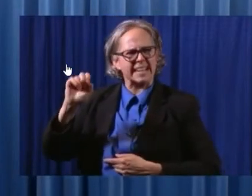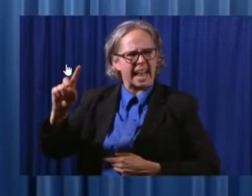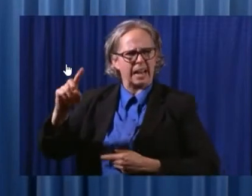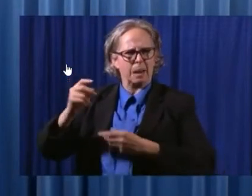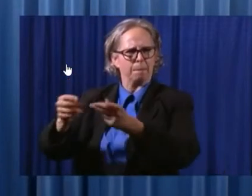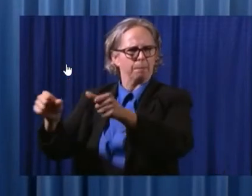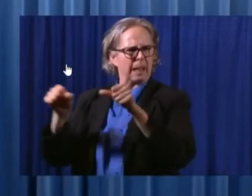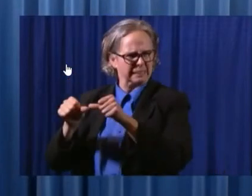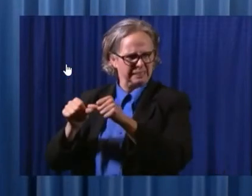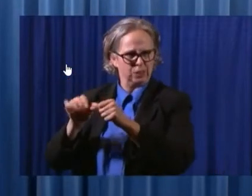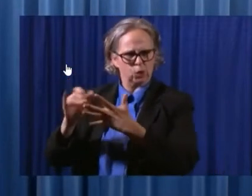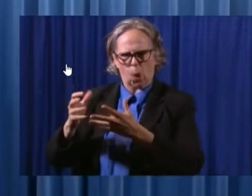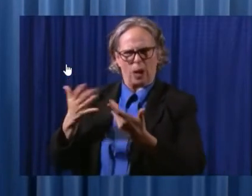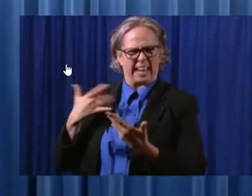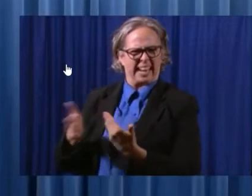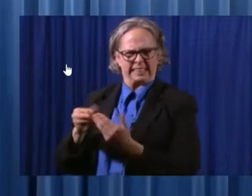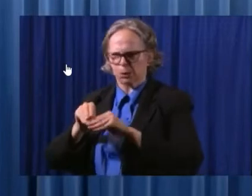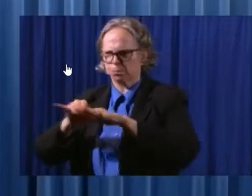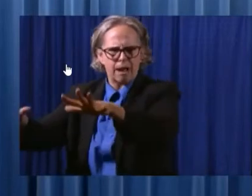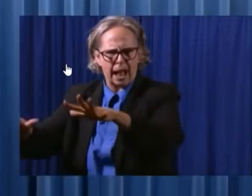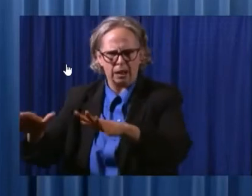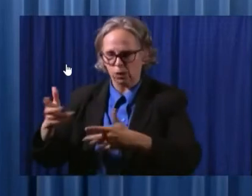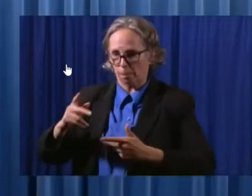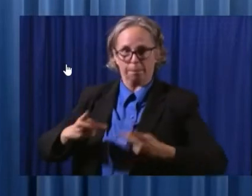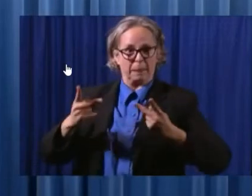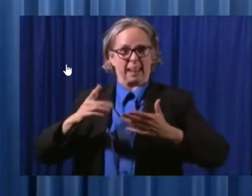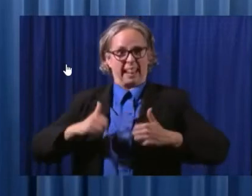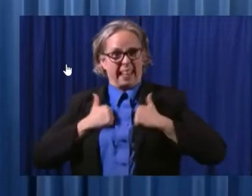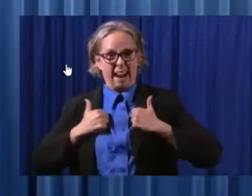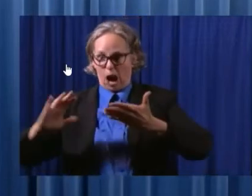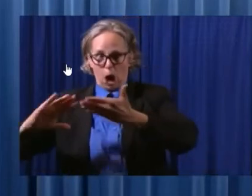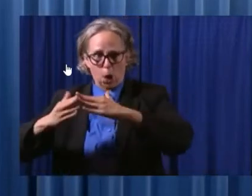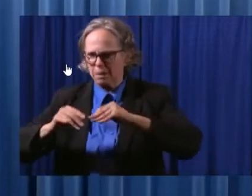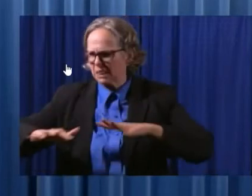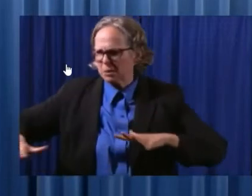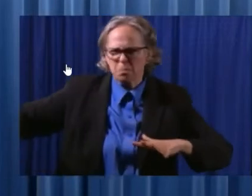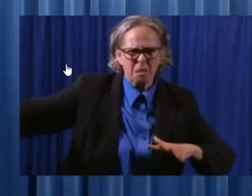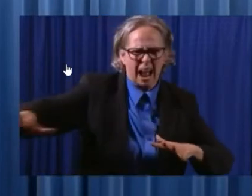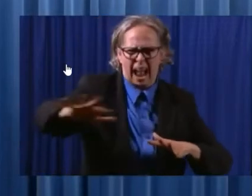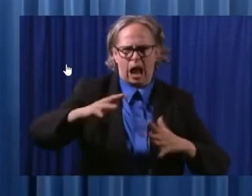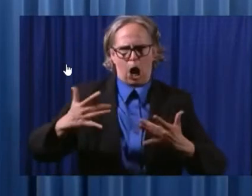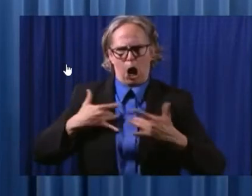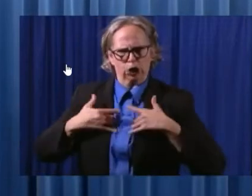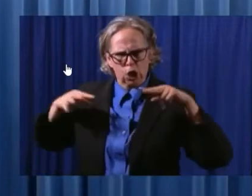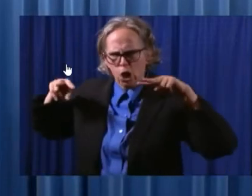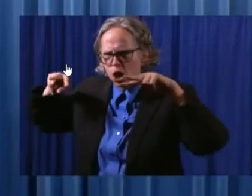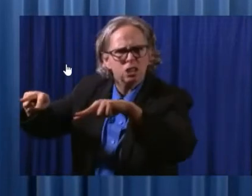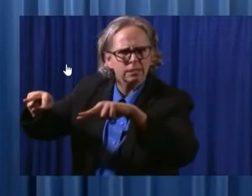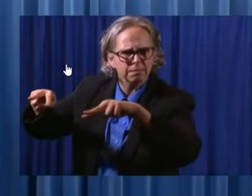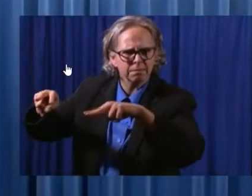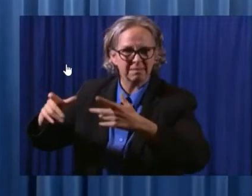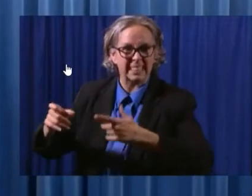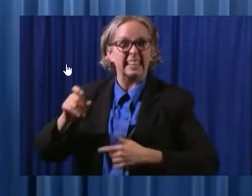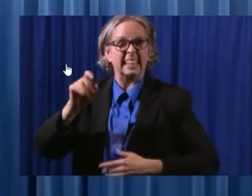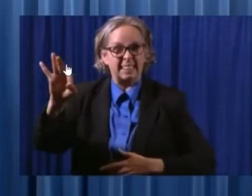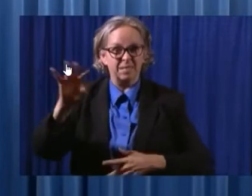the broader community, that is a big concern. Data showing more than 50% of new cases originating